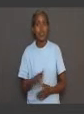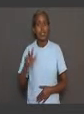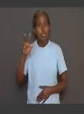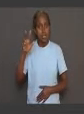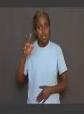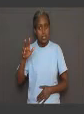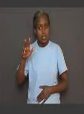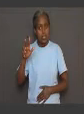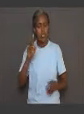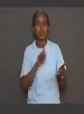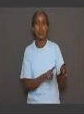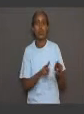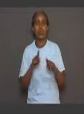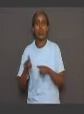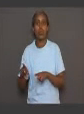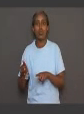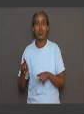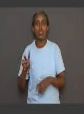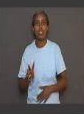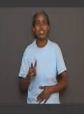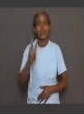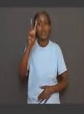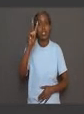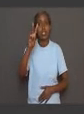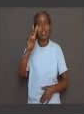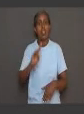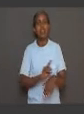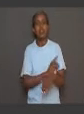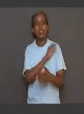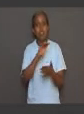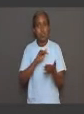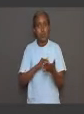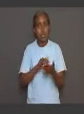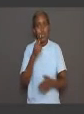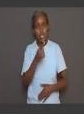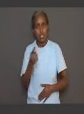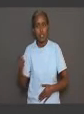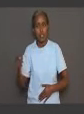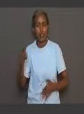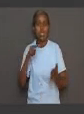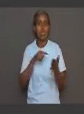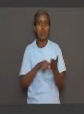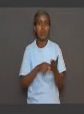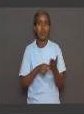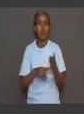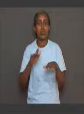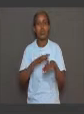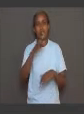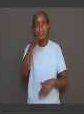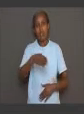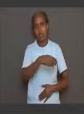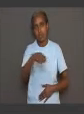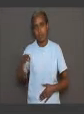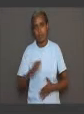3 is also the vertical distance between each of the points on the graph.